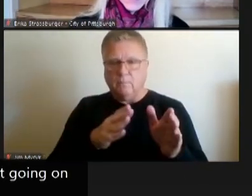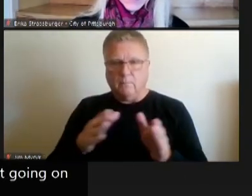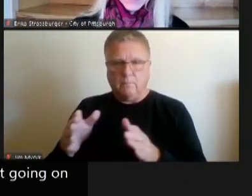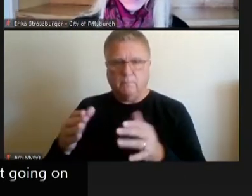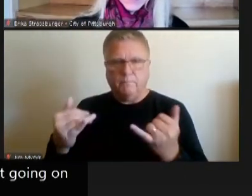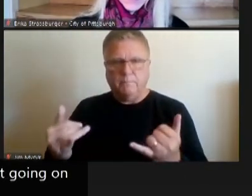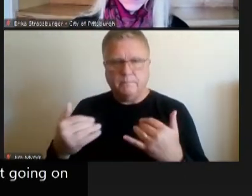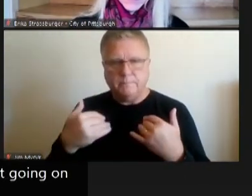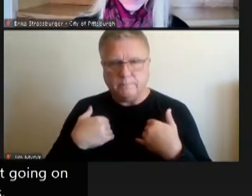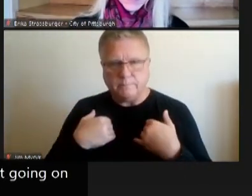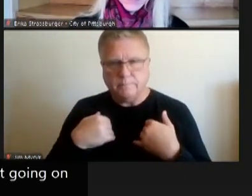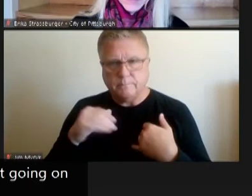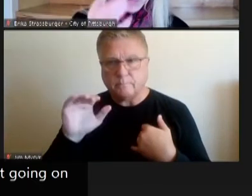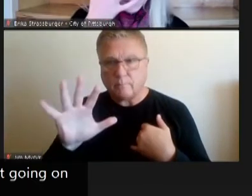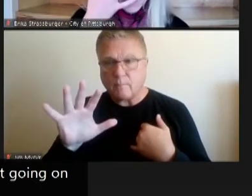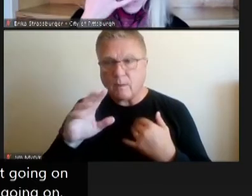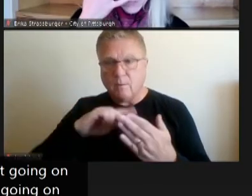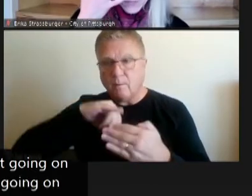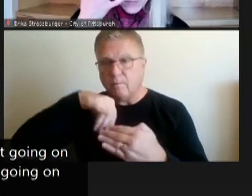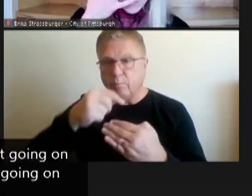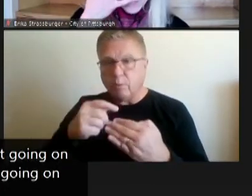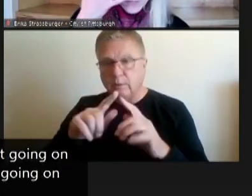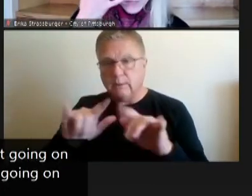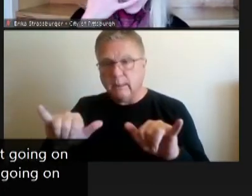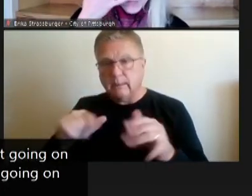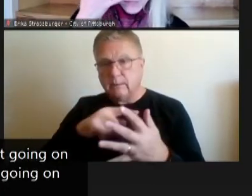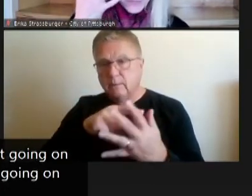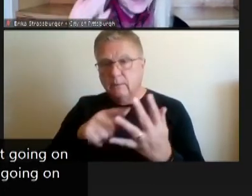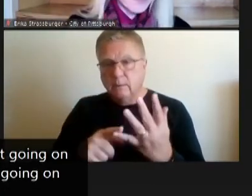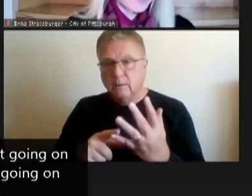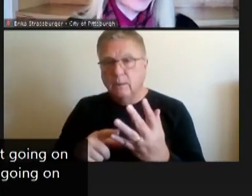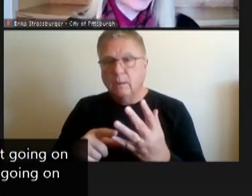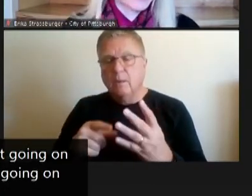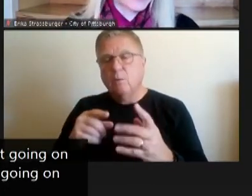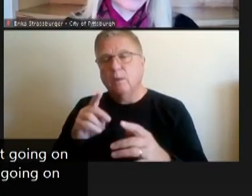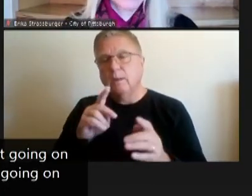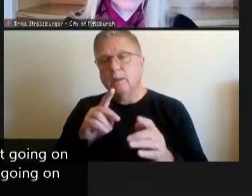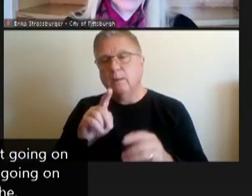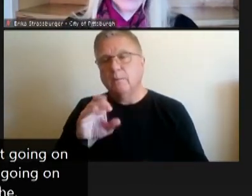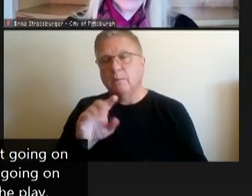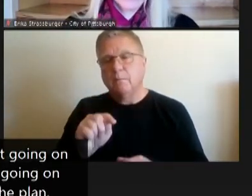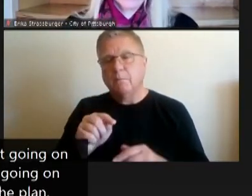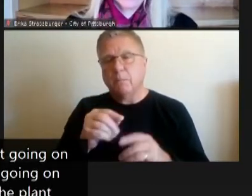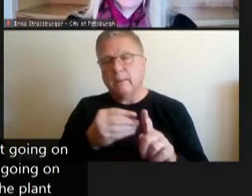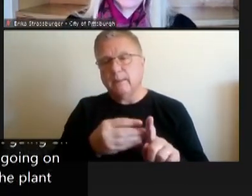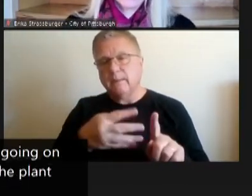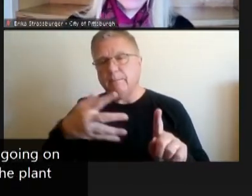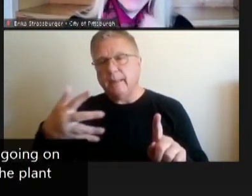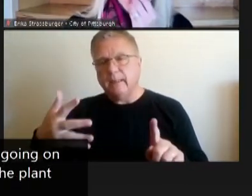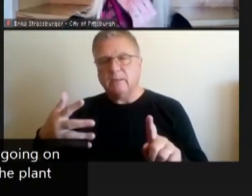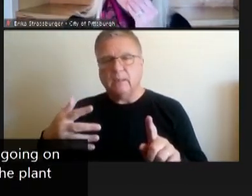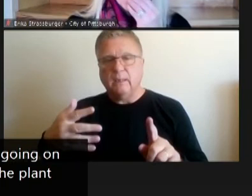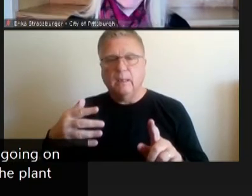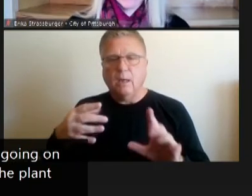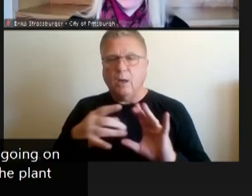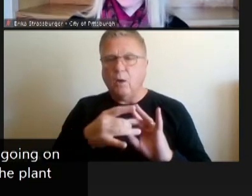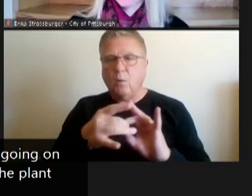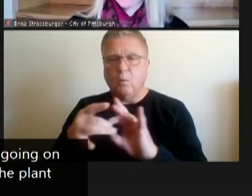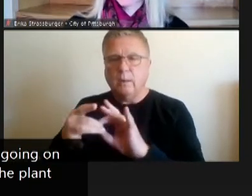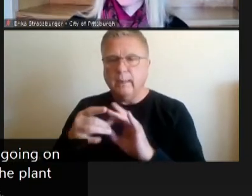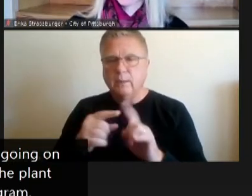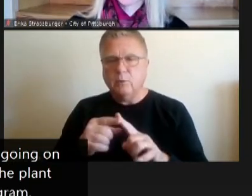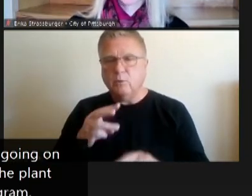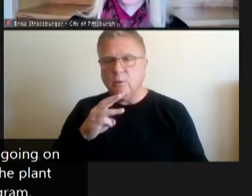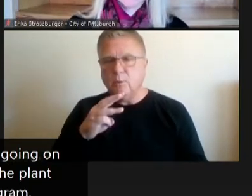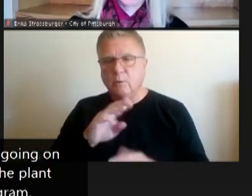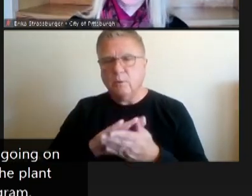5 projects going on right now just related to plant expansion in the plant right now, all related to the clean water program.